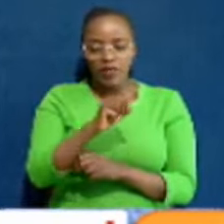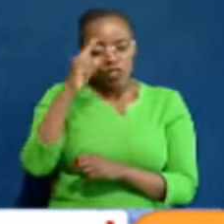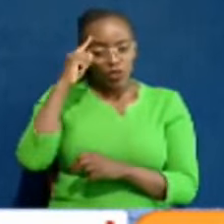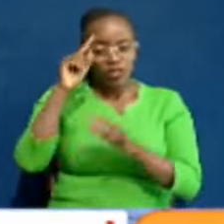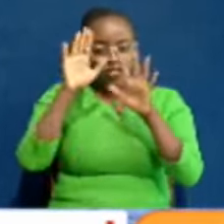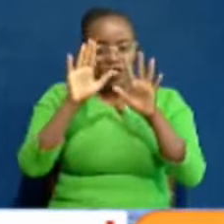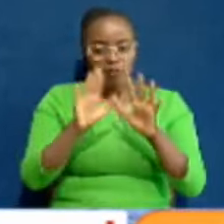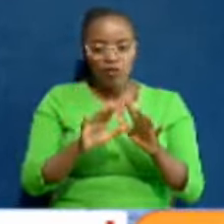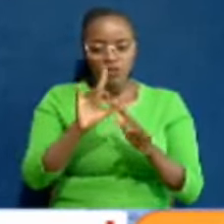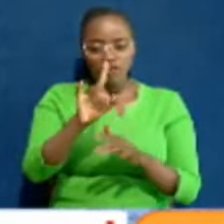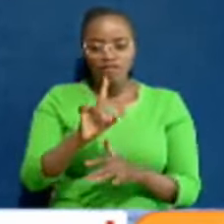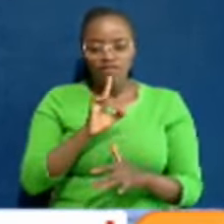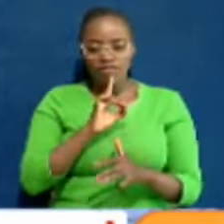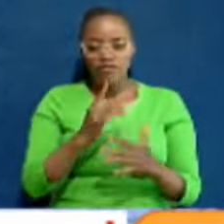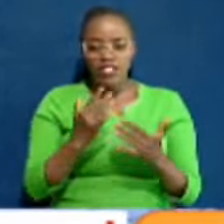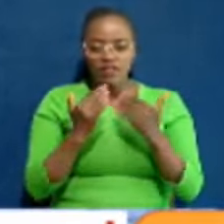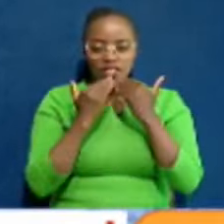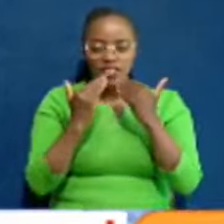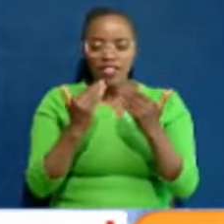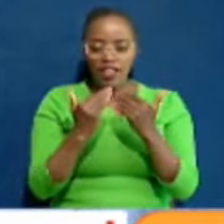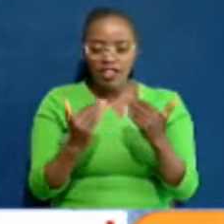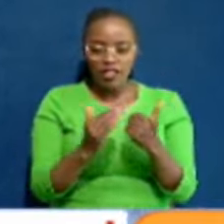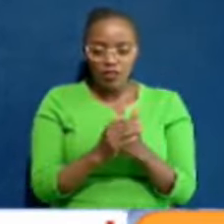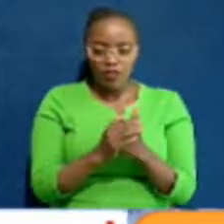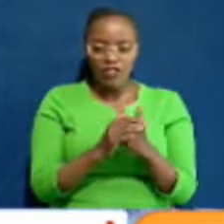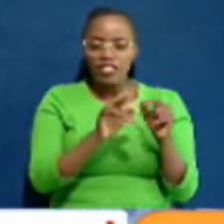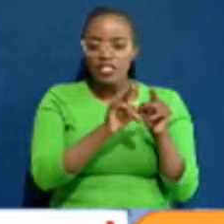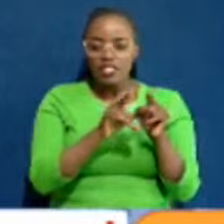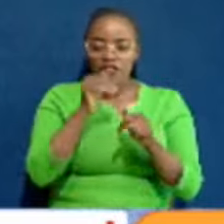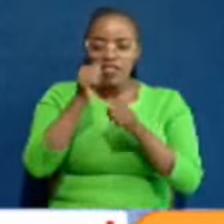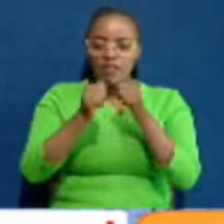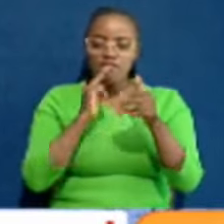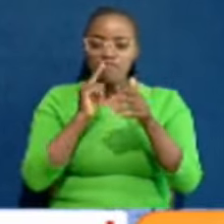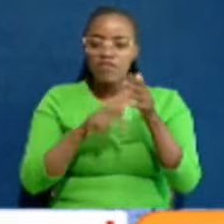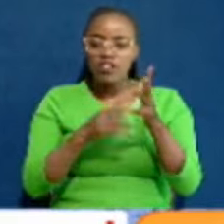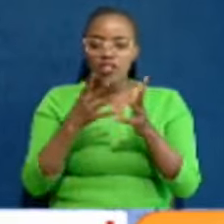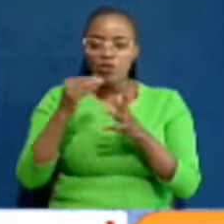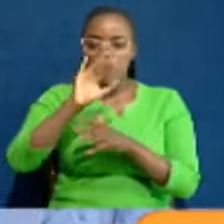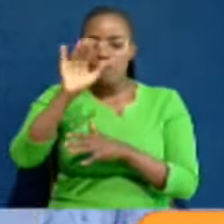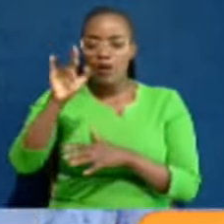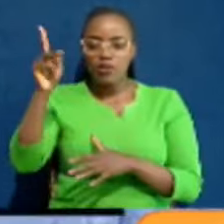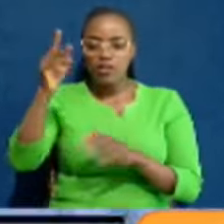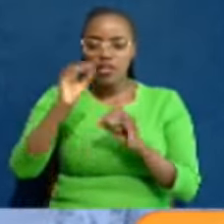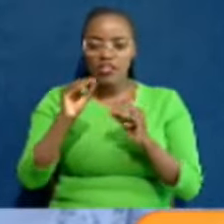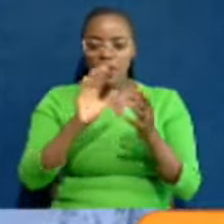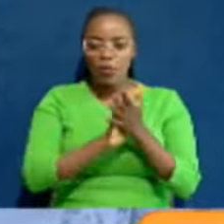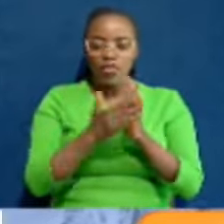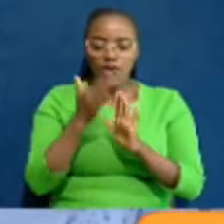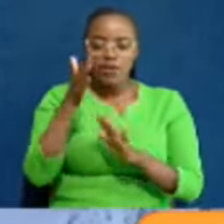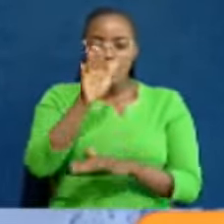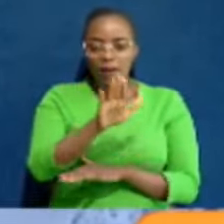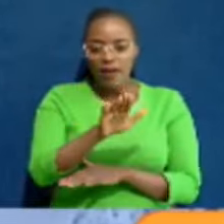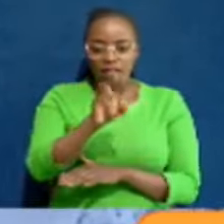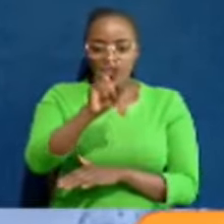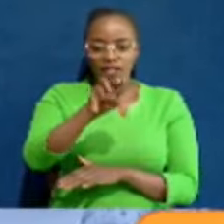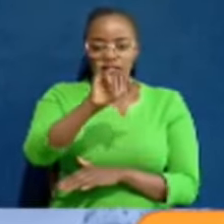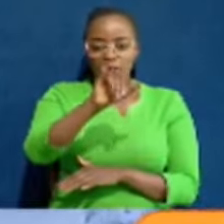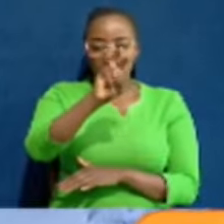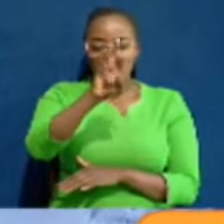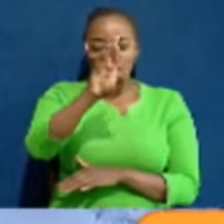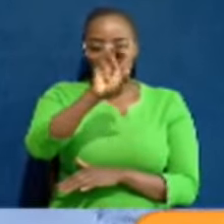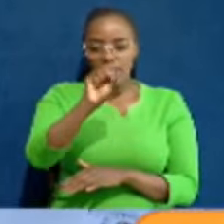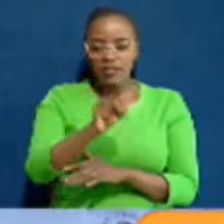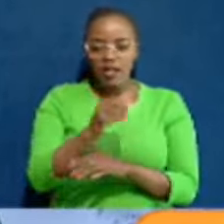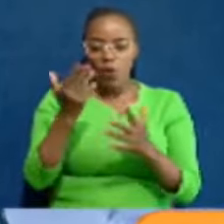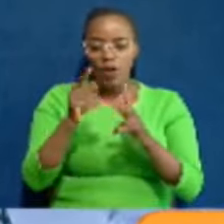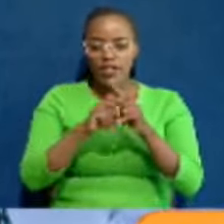important to come and say thank you. The athletes said they would not go back to Kenya without coming back to Miramas, where it